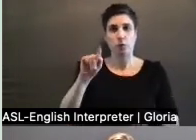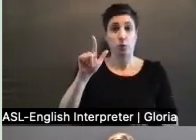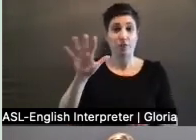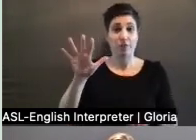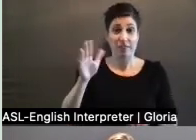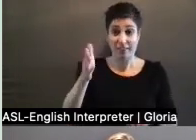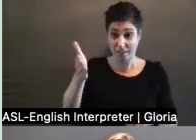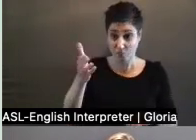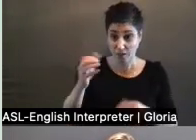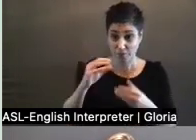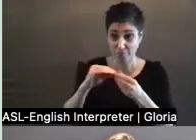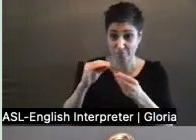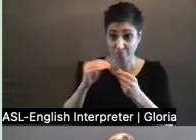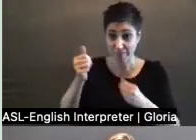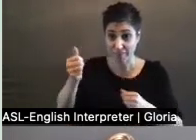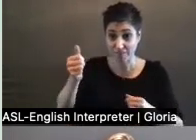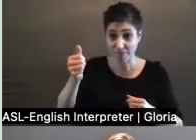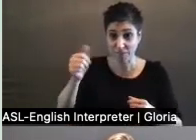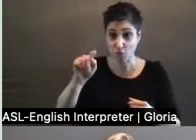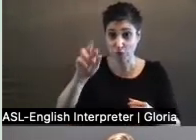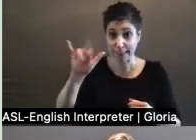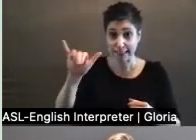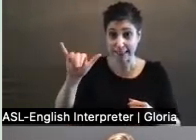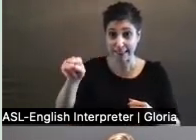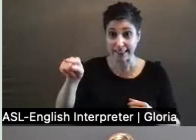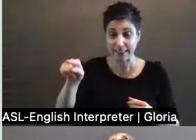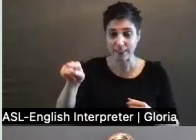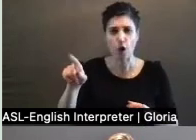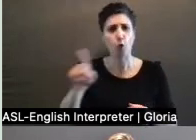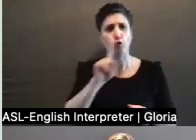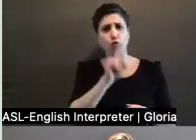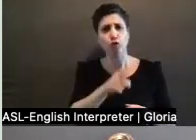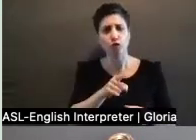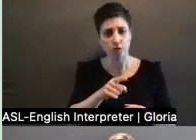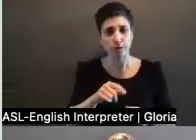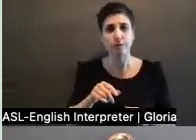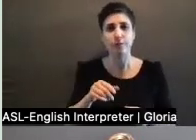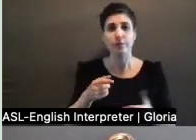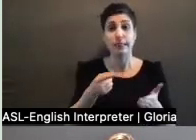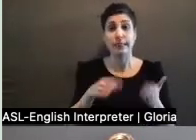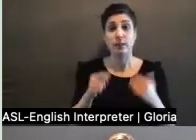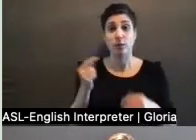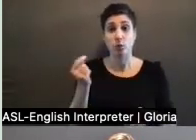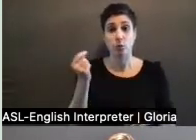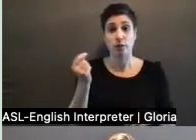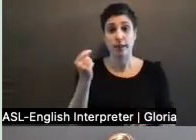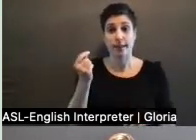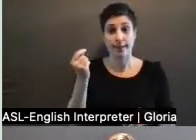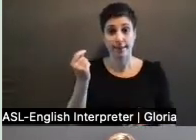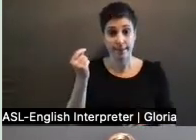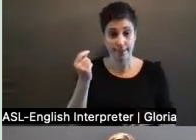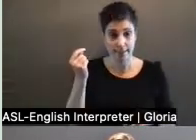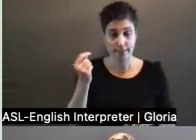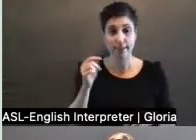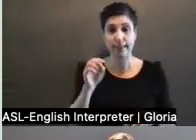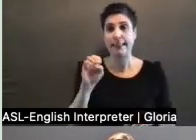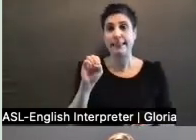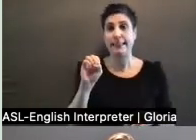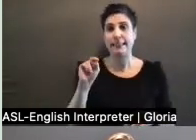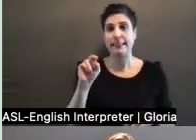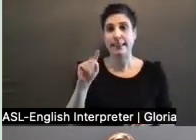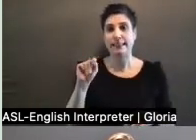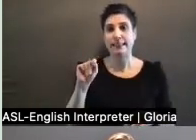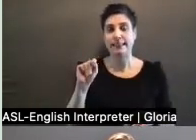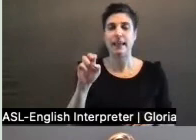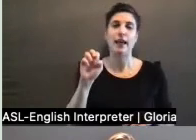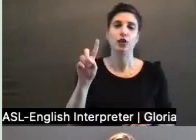Tracy, do you want to talk about that very quickly? Sure, yeah. We're starting next Tuesday, another session of ENET, or the